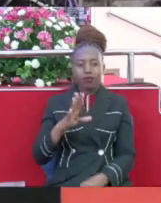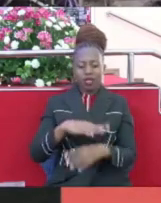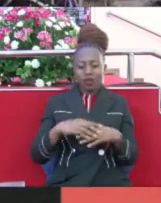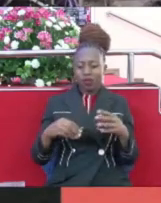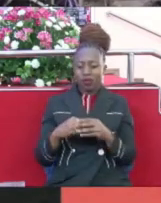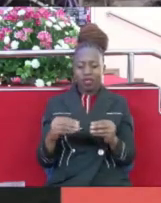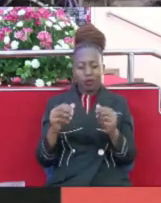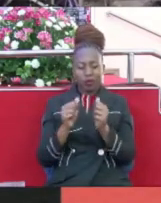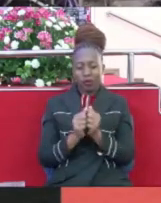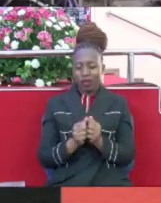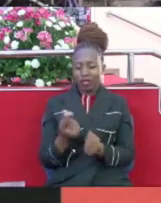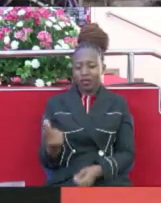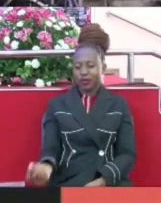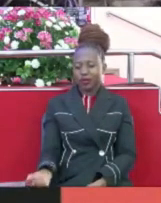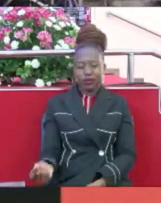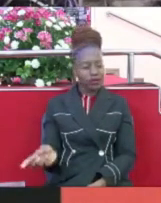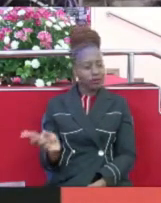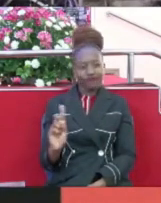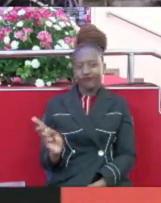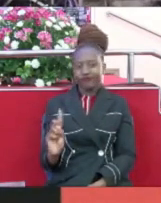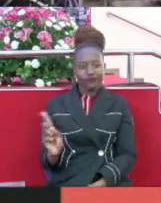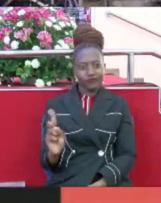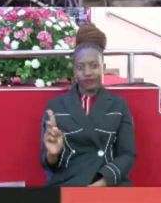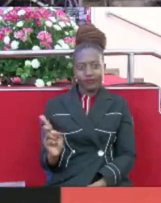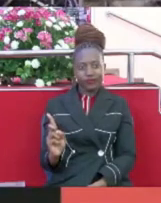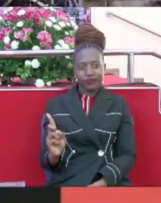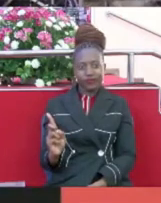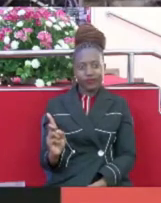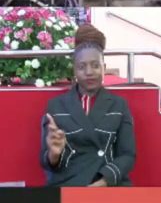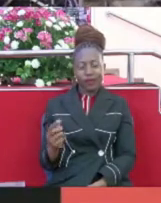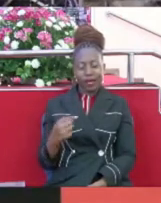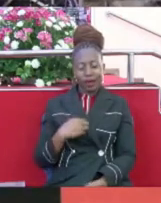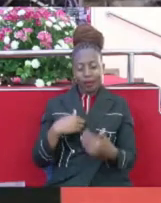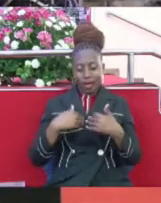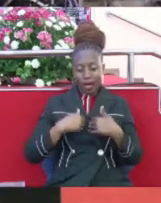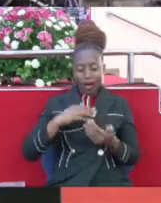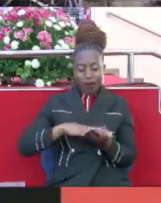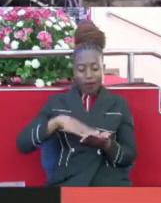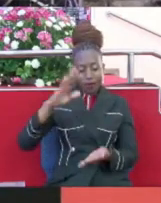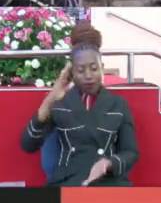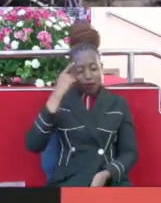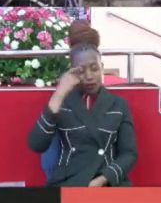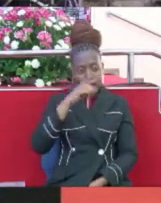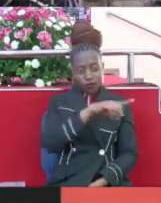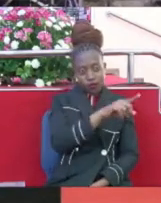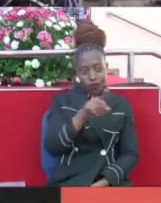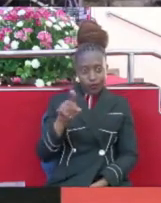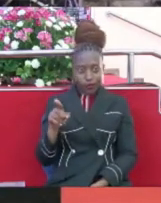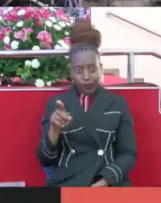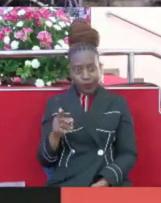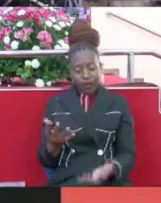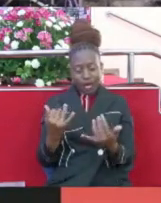for less. I have more for you. And therefore he is throwing his